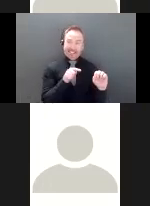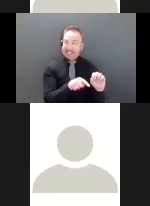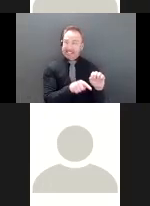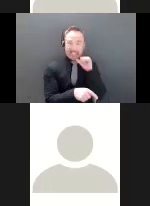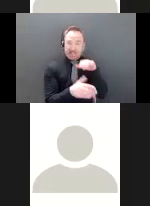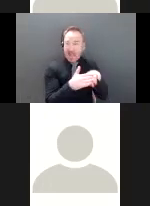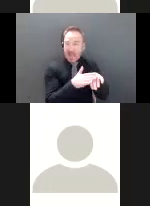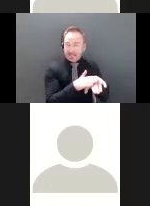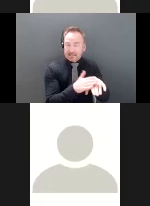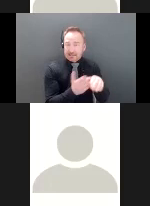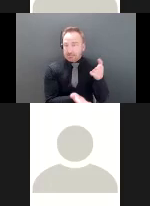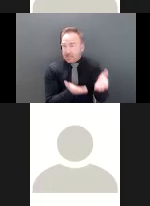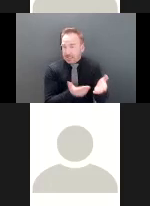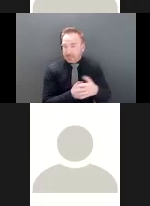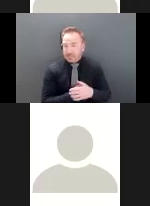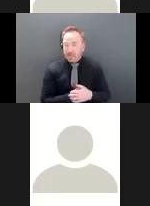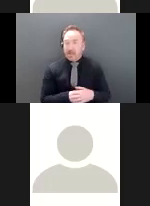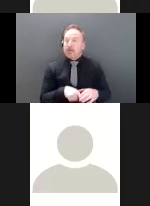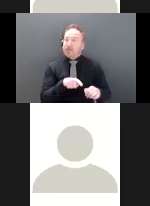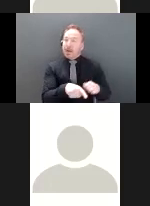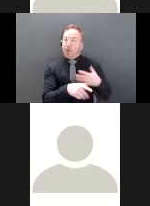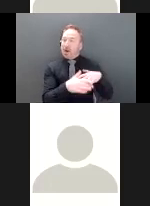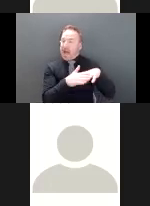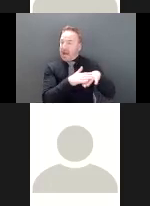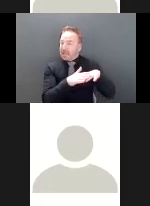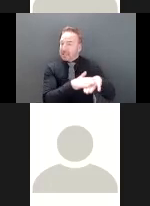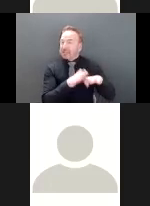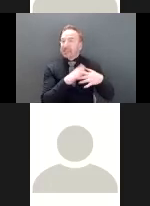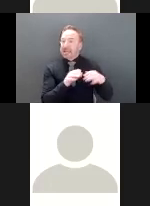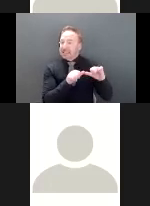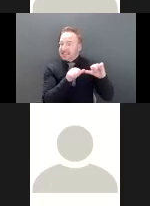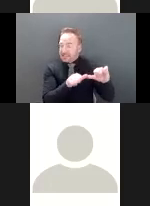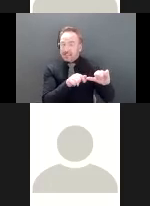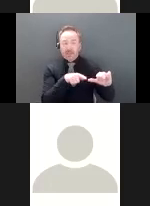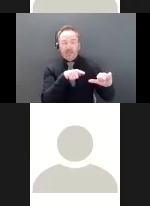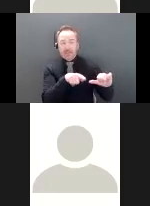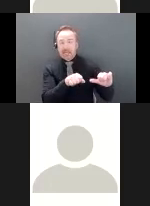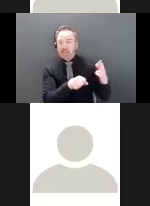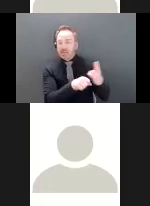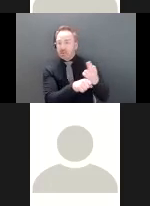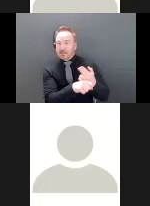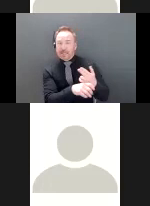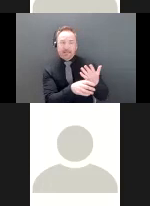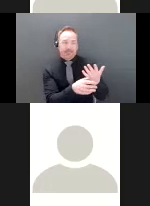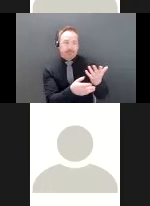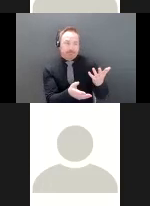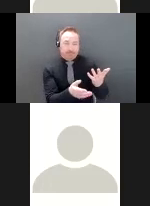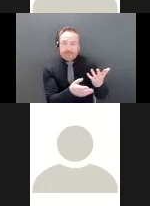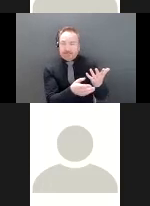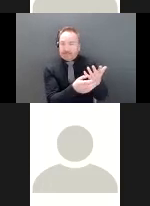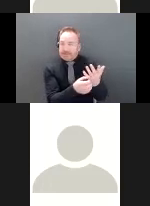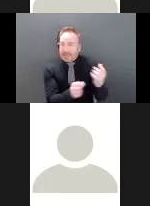she have consistent access that's safe to Wi-Fi? Or to